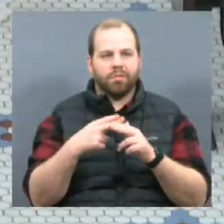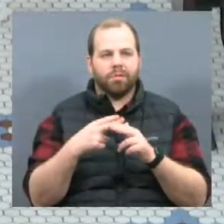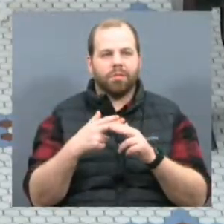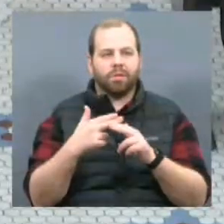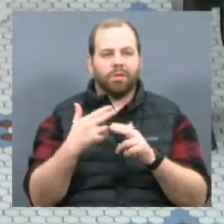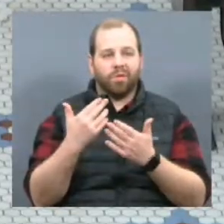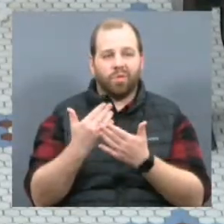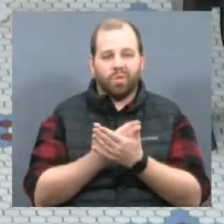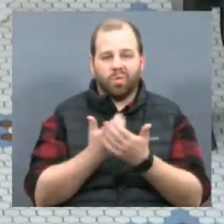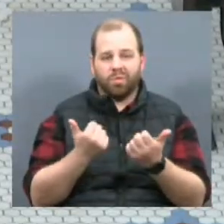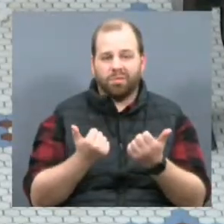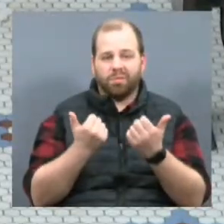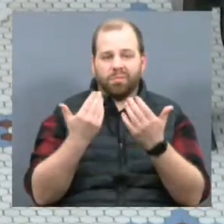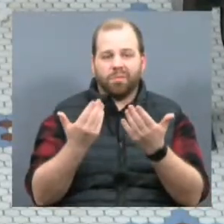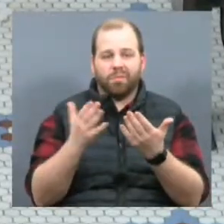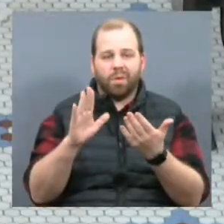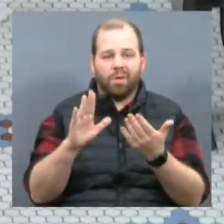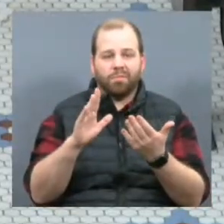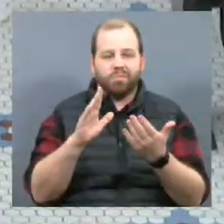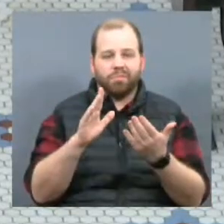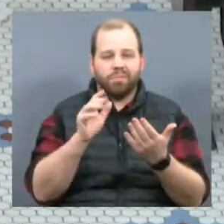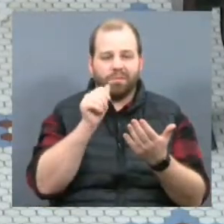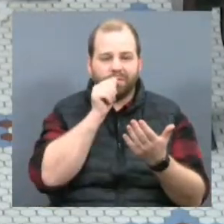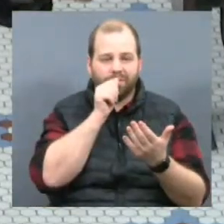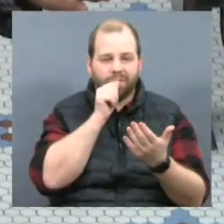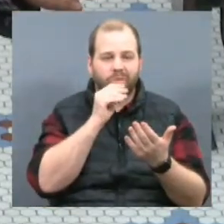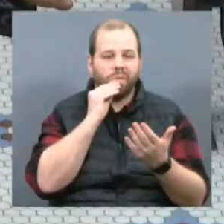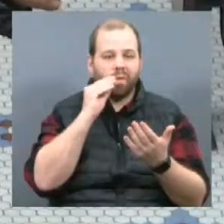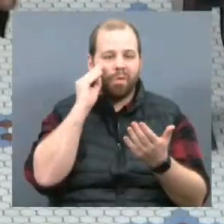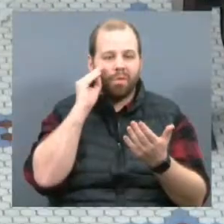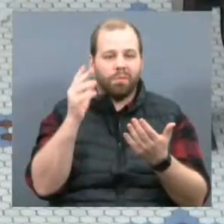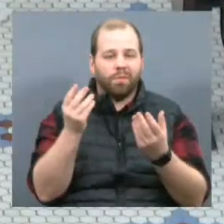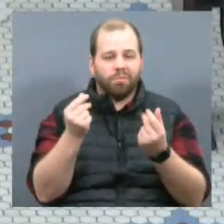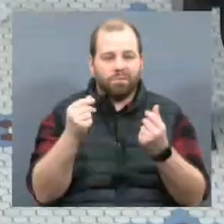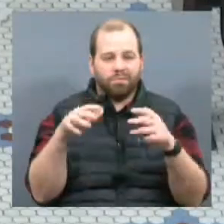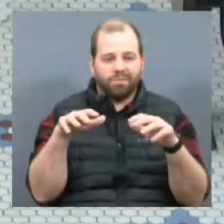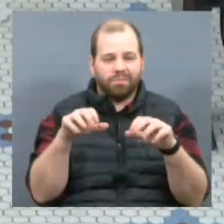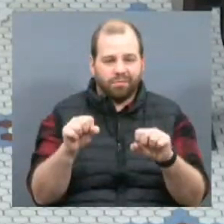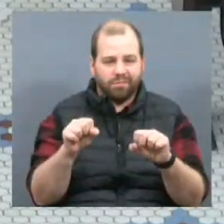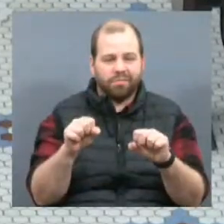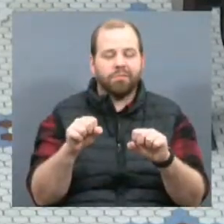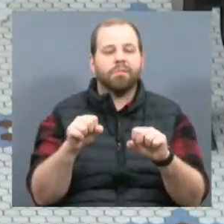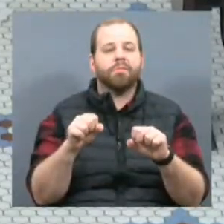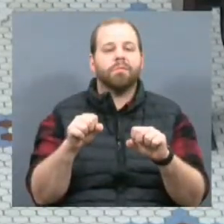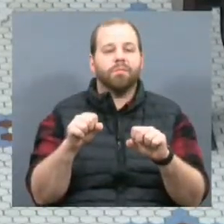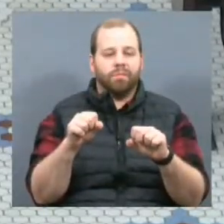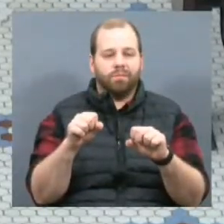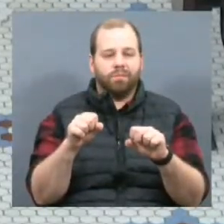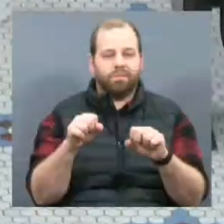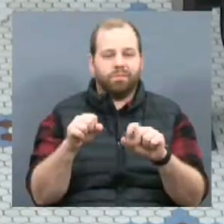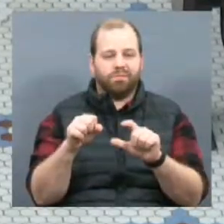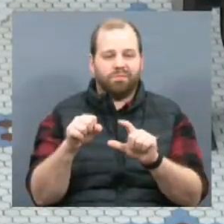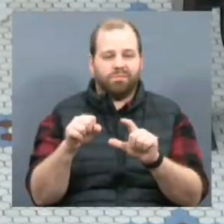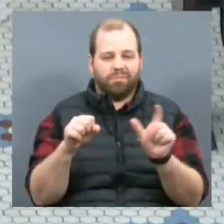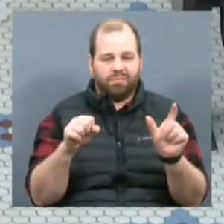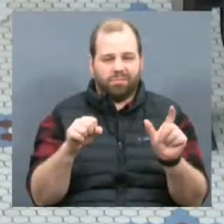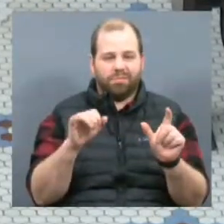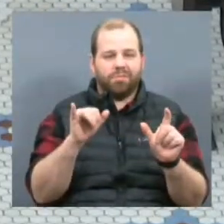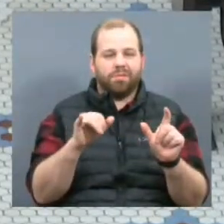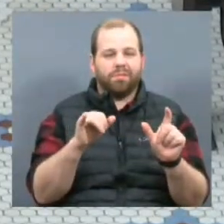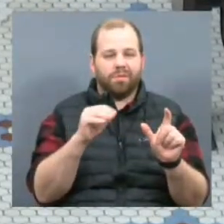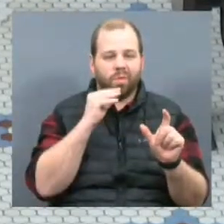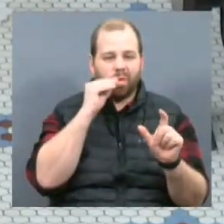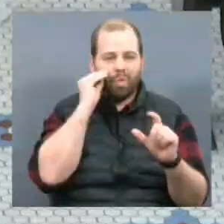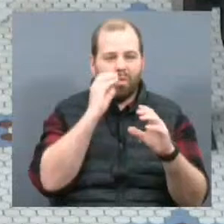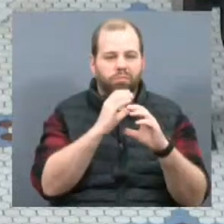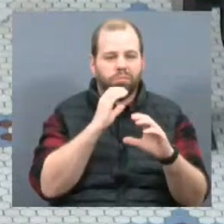new proposal for their personal home. They purchased the property to the left of the mobile home so